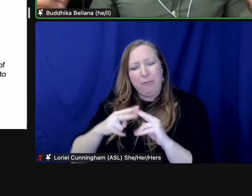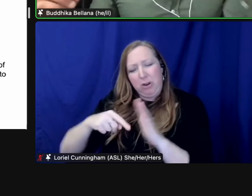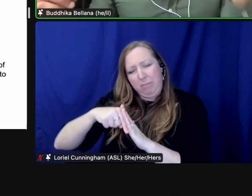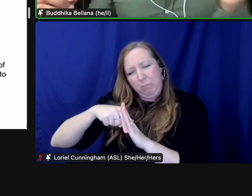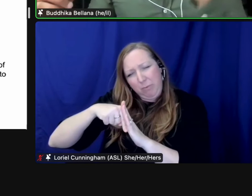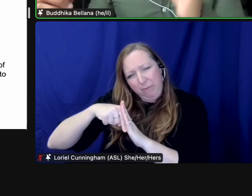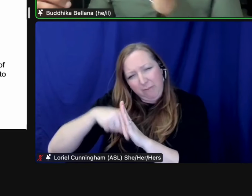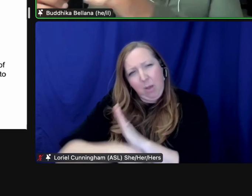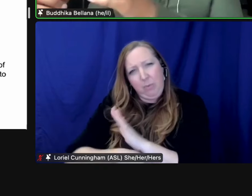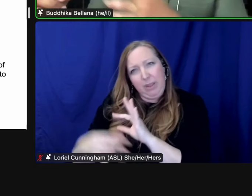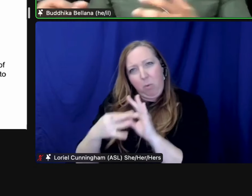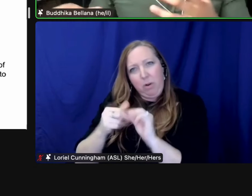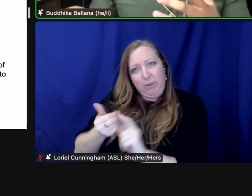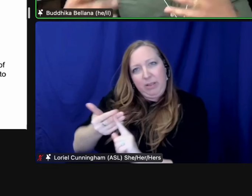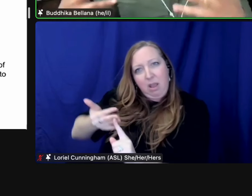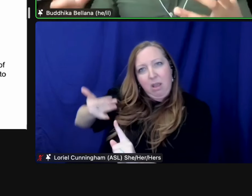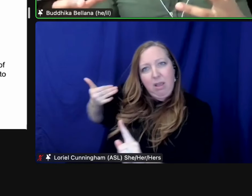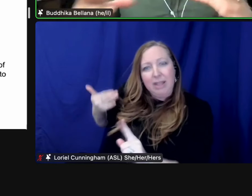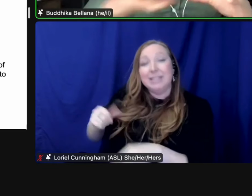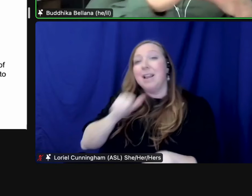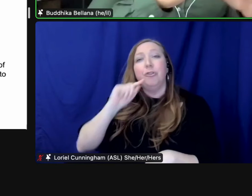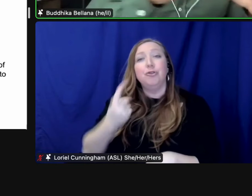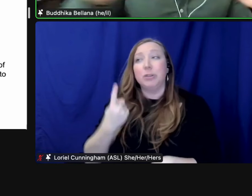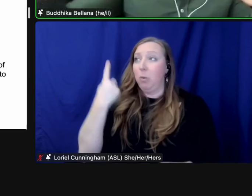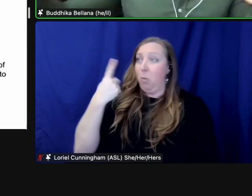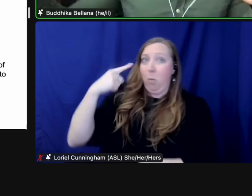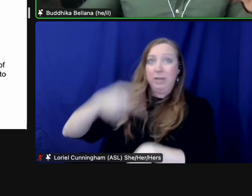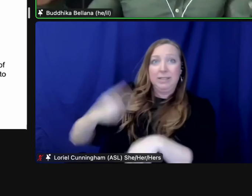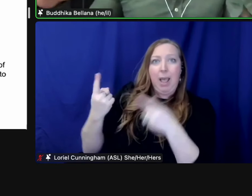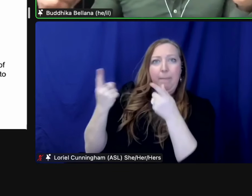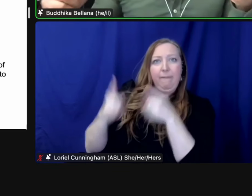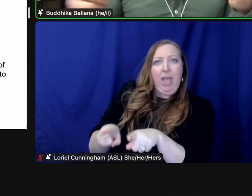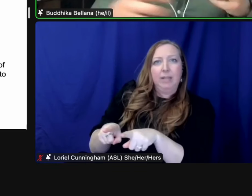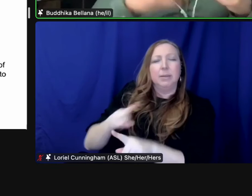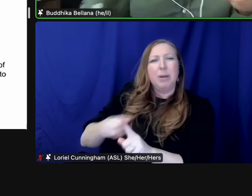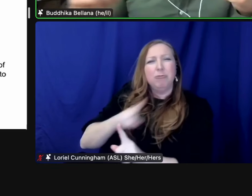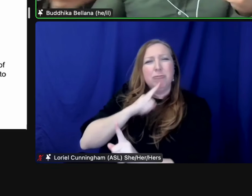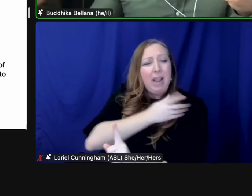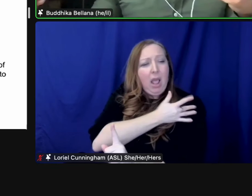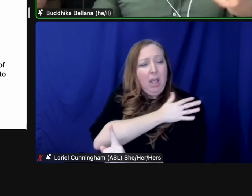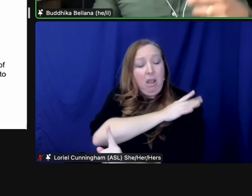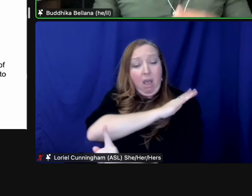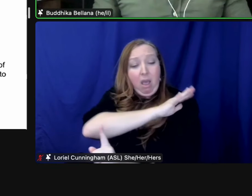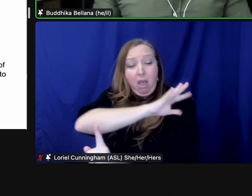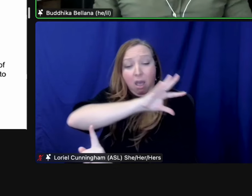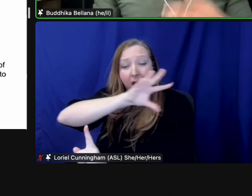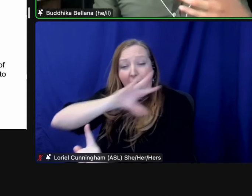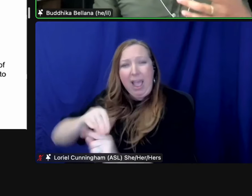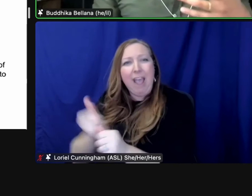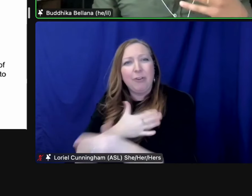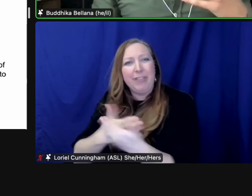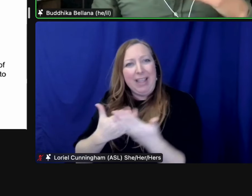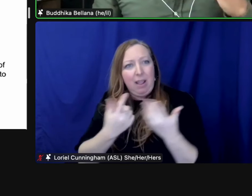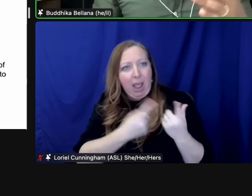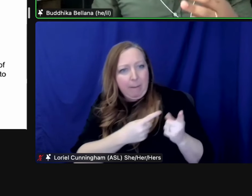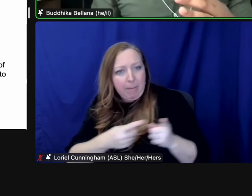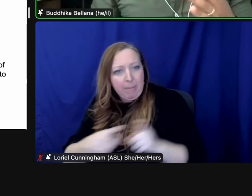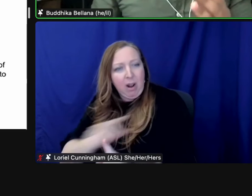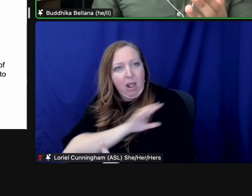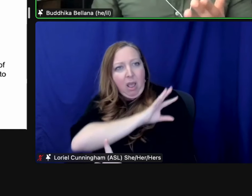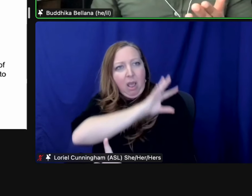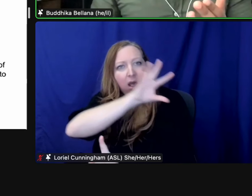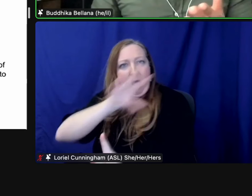not just discrete idiosyncratic events, but instead a continuous stream where a past moment shapes subsequent moments. And one thing